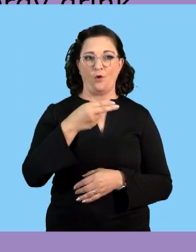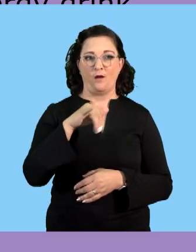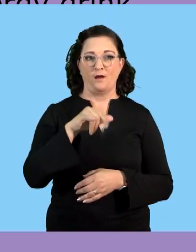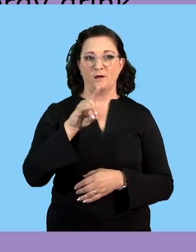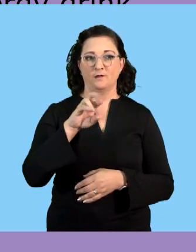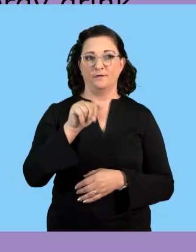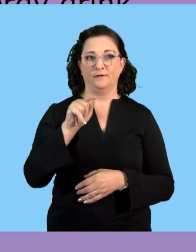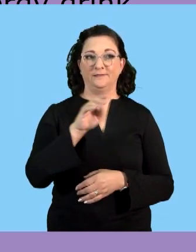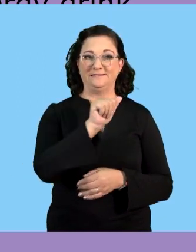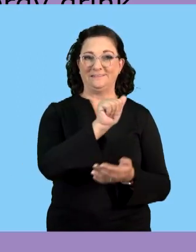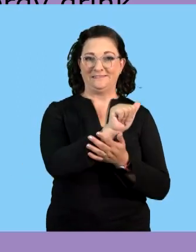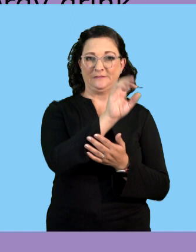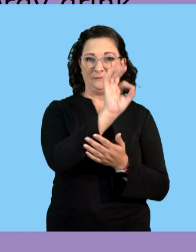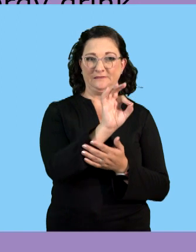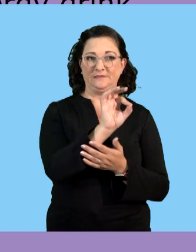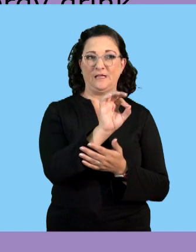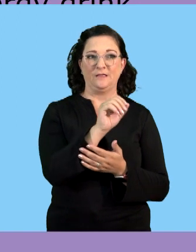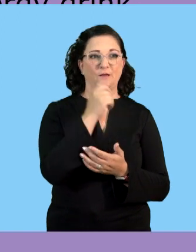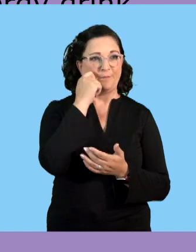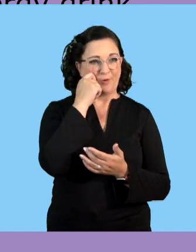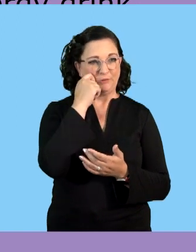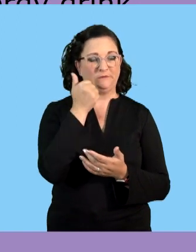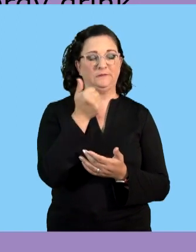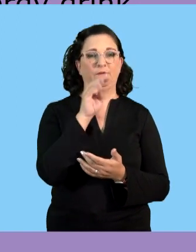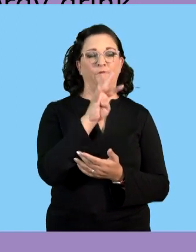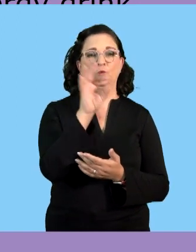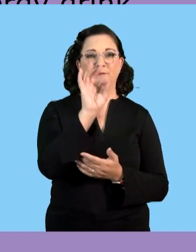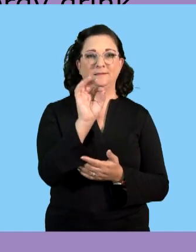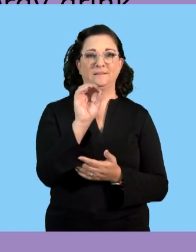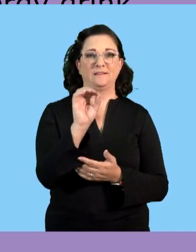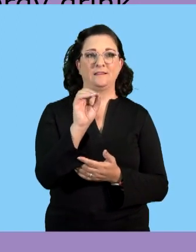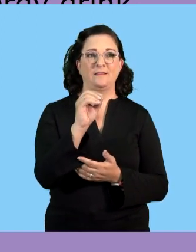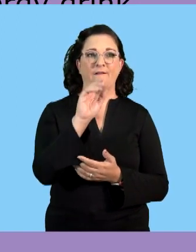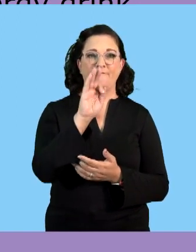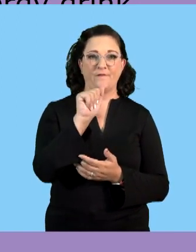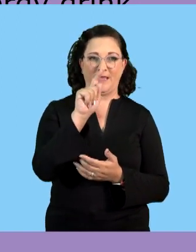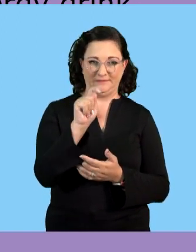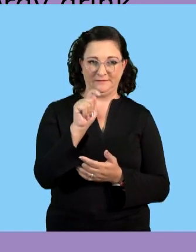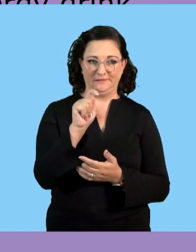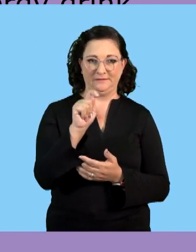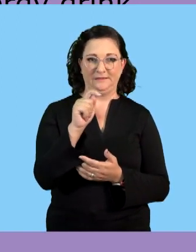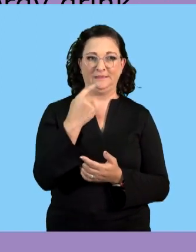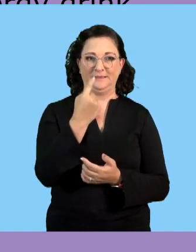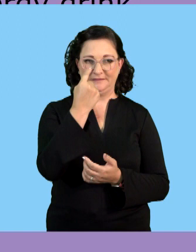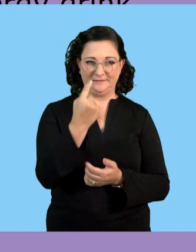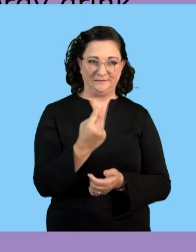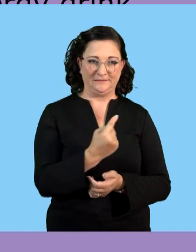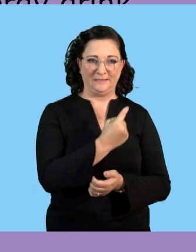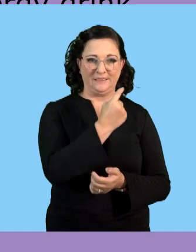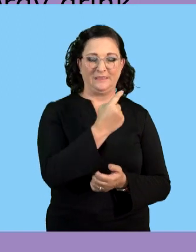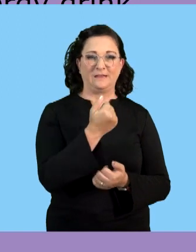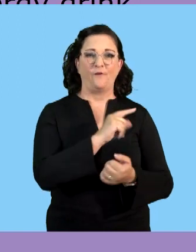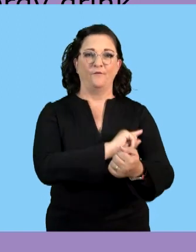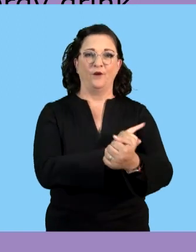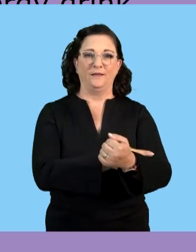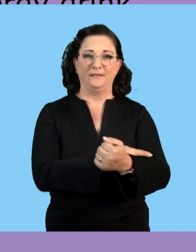protein, and 4% of fat. Calculate the mass of each part of the